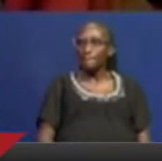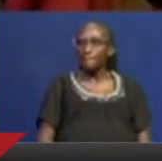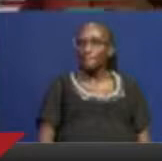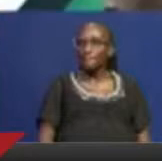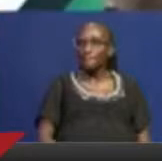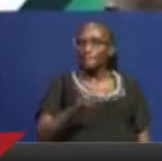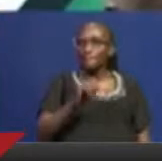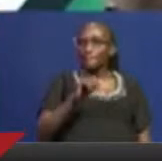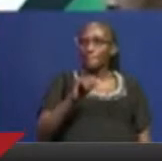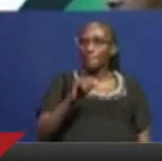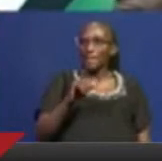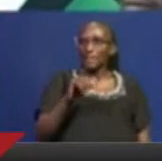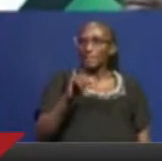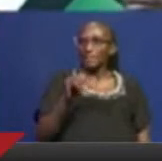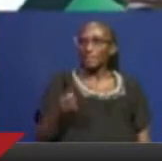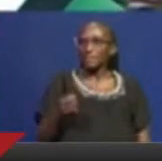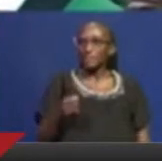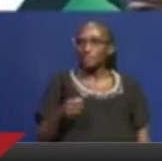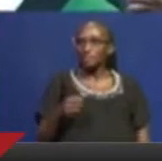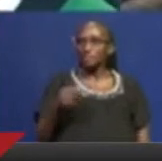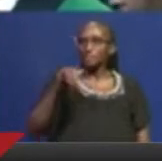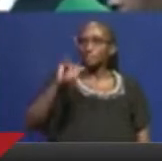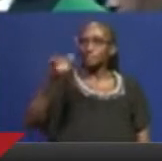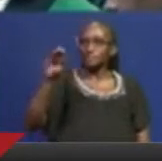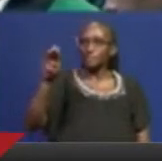Embakasi North James Gakuya.